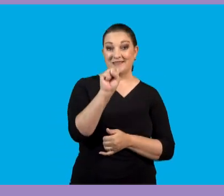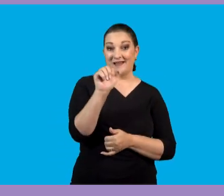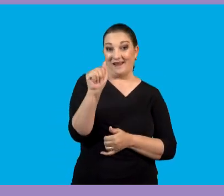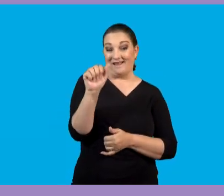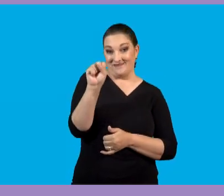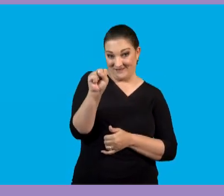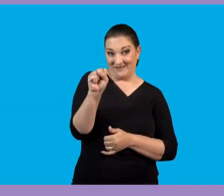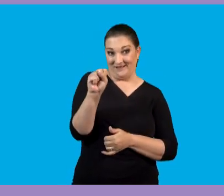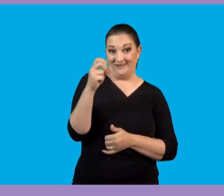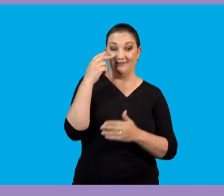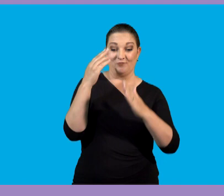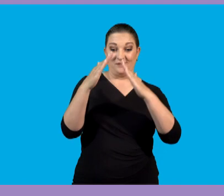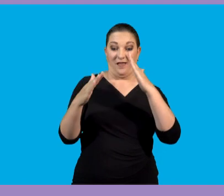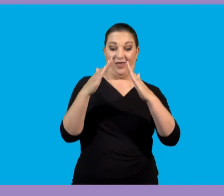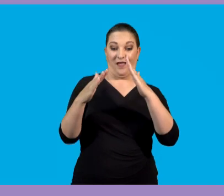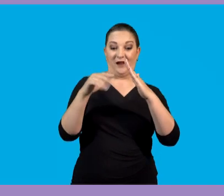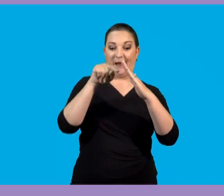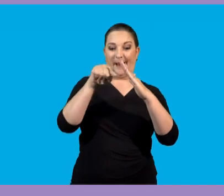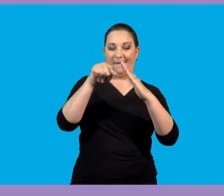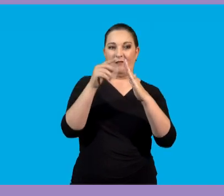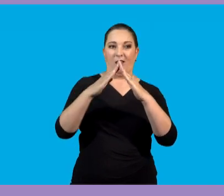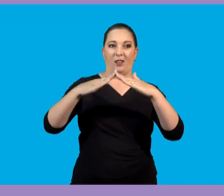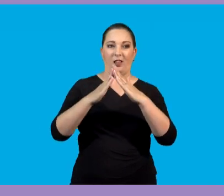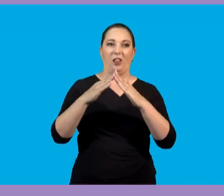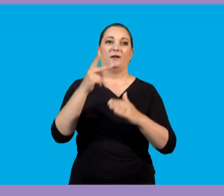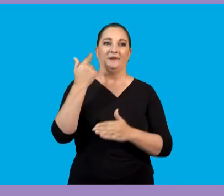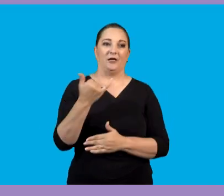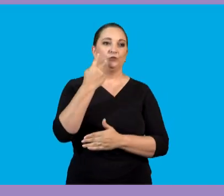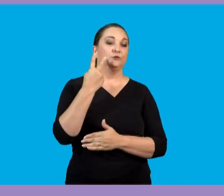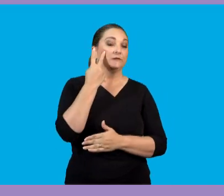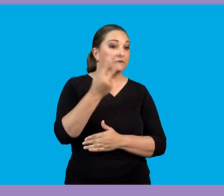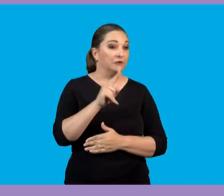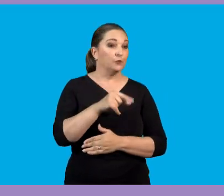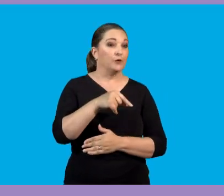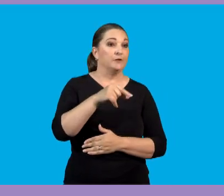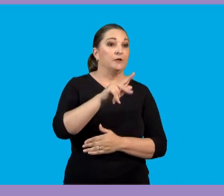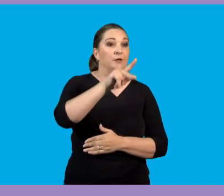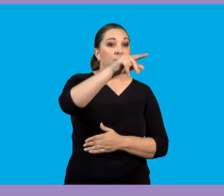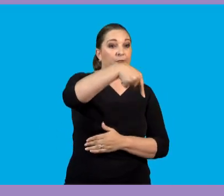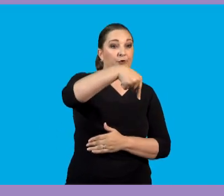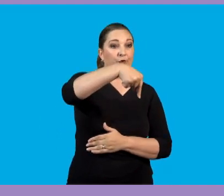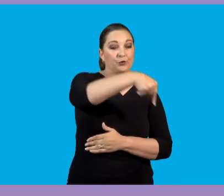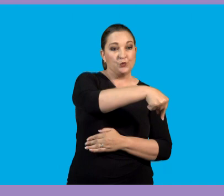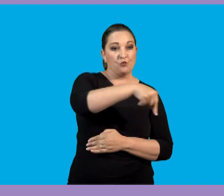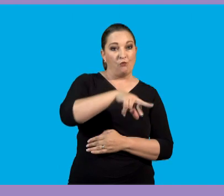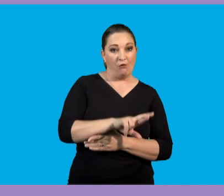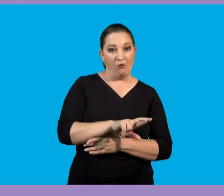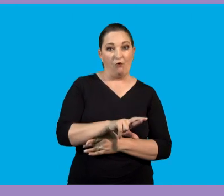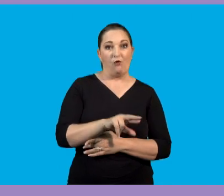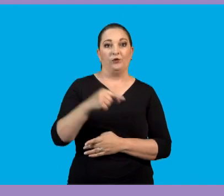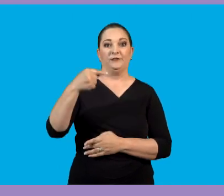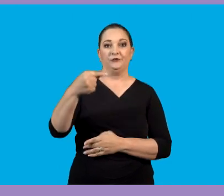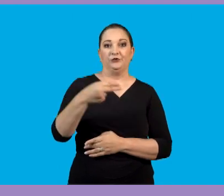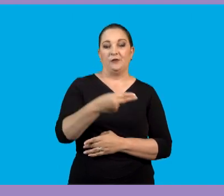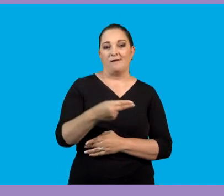at these two triangles here, we have been given triangle PQR and triangle GHL. And we can see